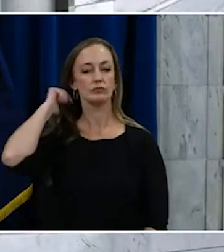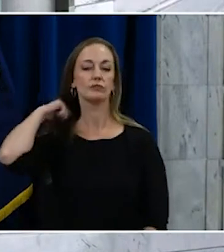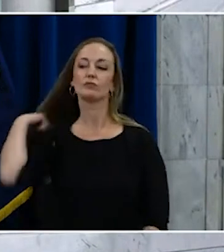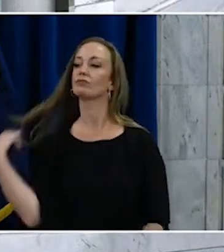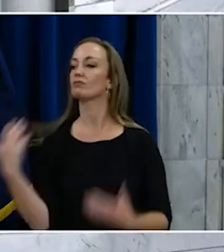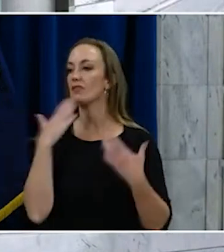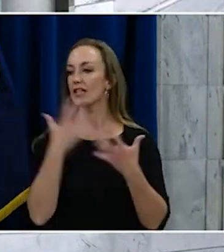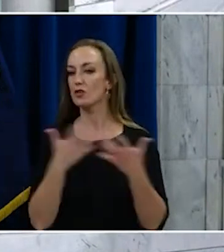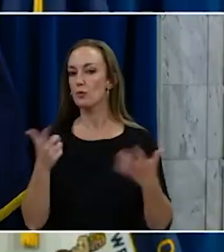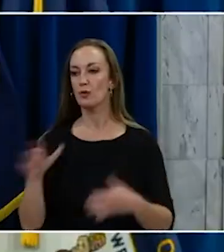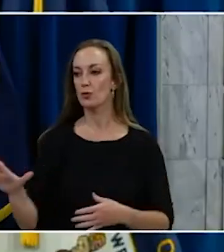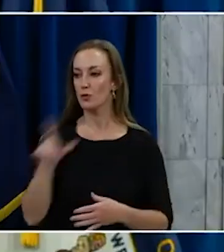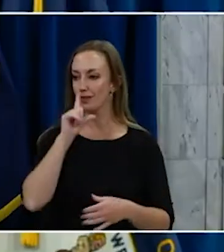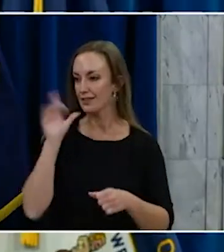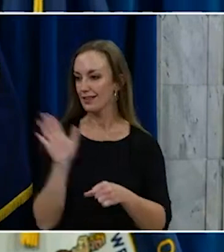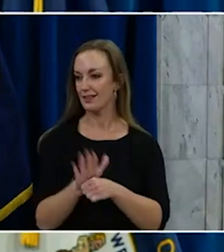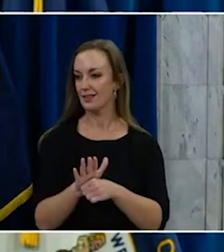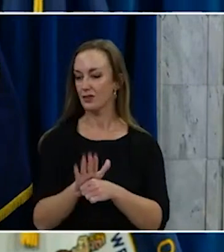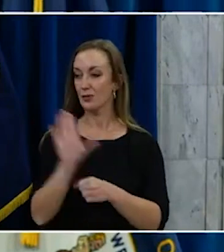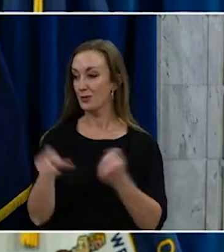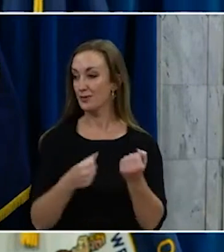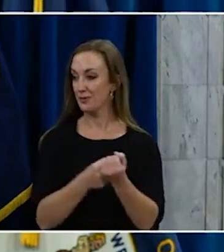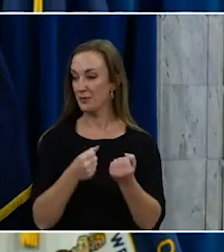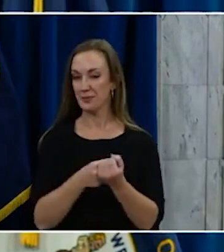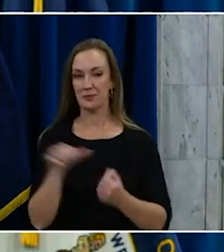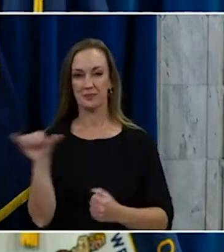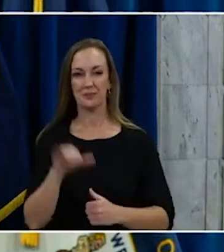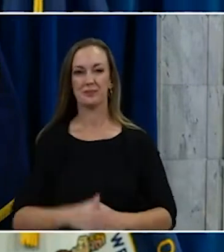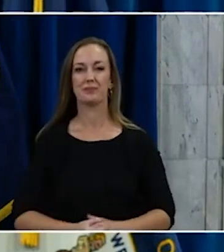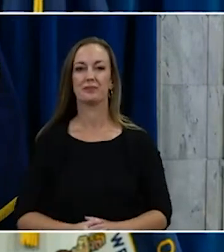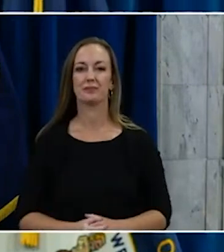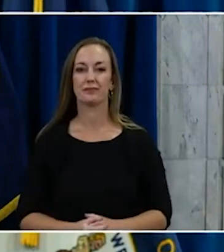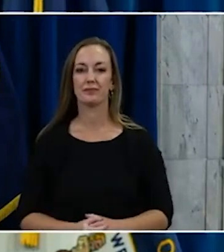Thank you so much for your dedication and your support.